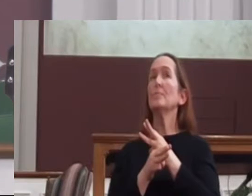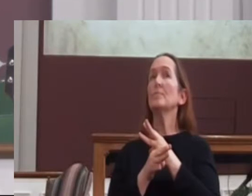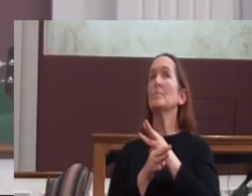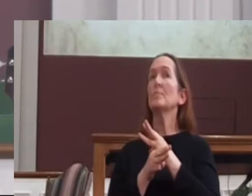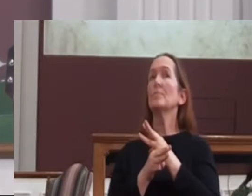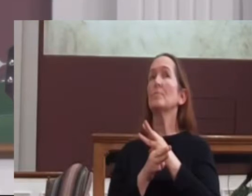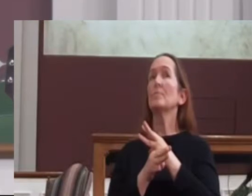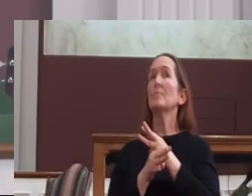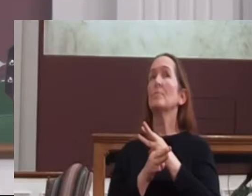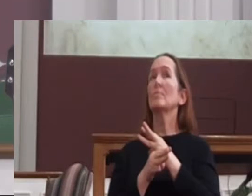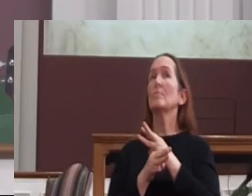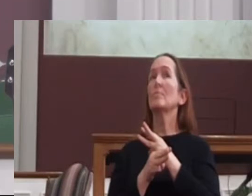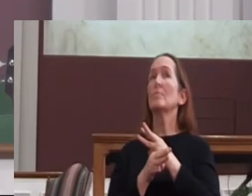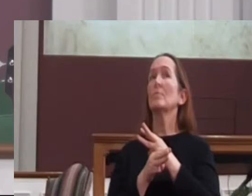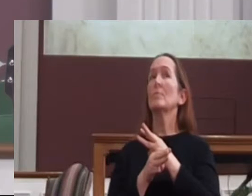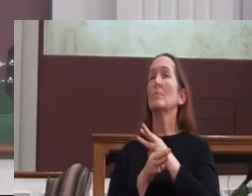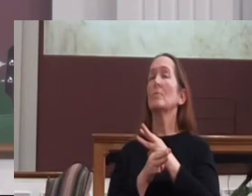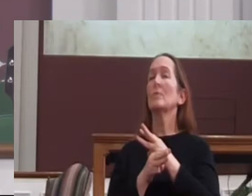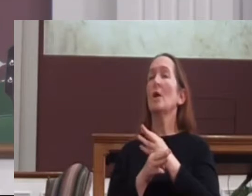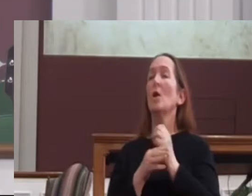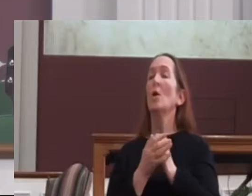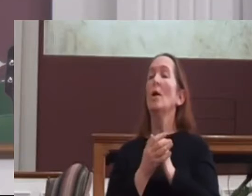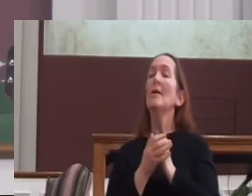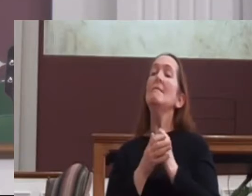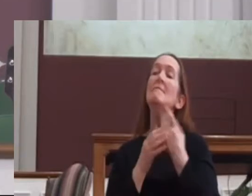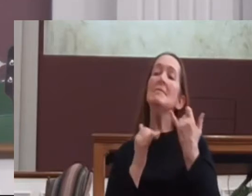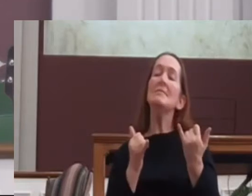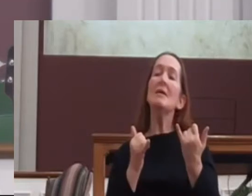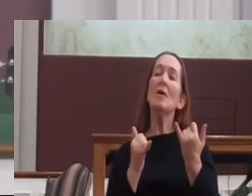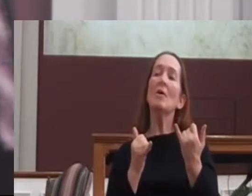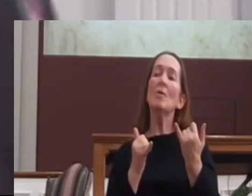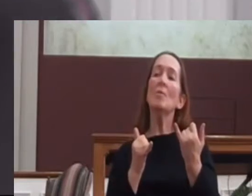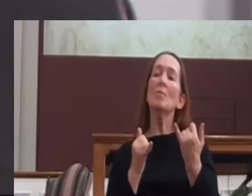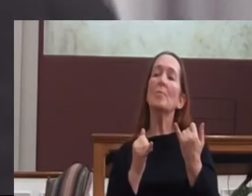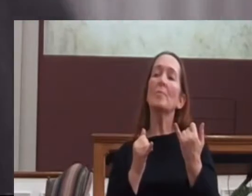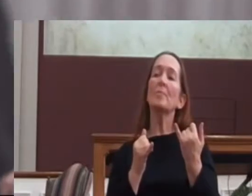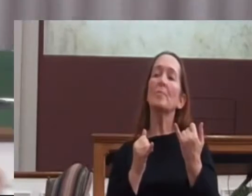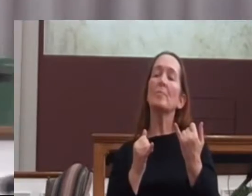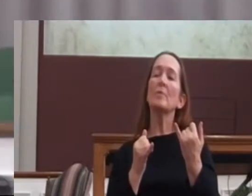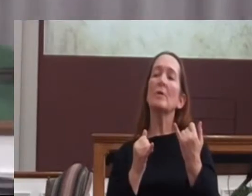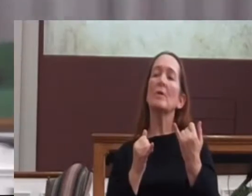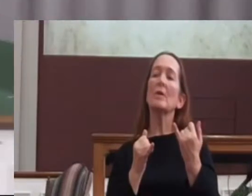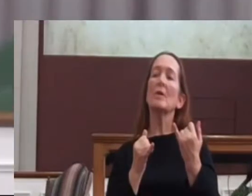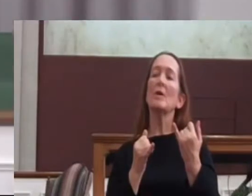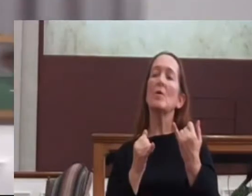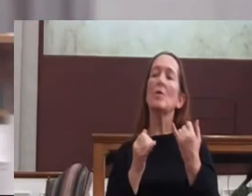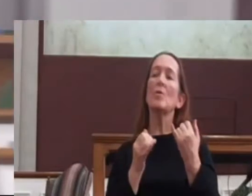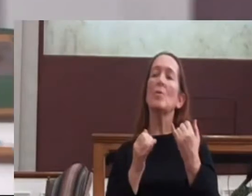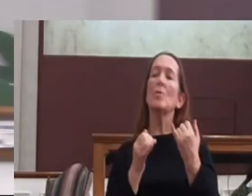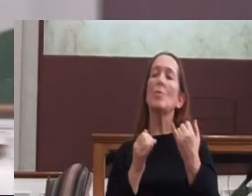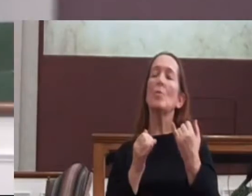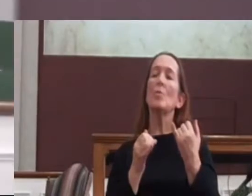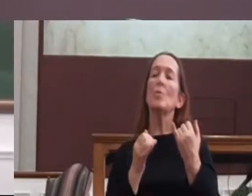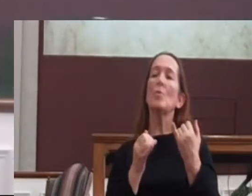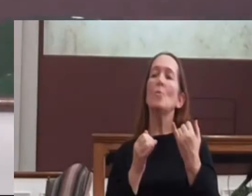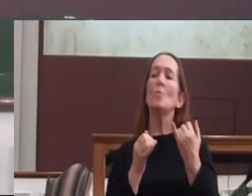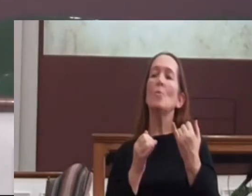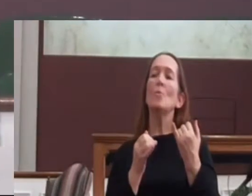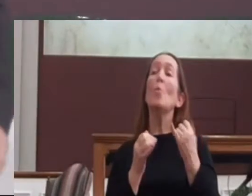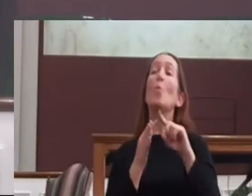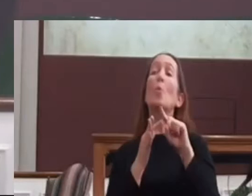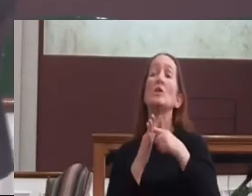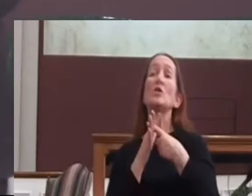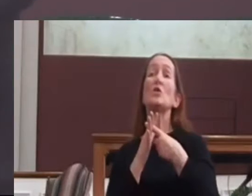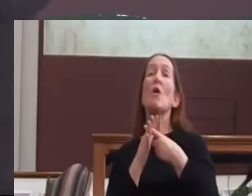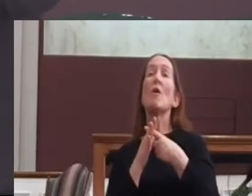and whether it's convenient or not to determine whether this child will get to be born, but now we've gone to the other